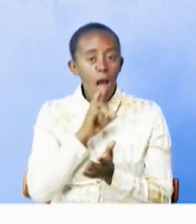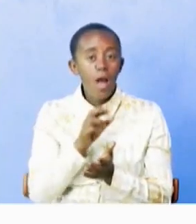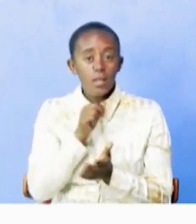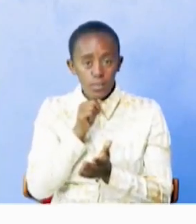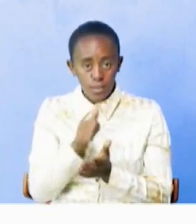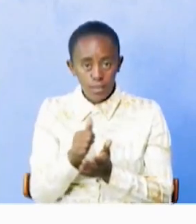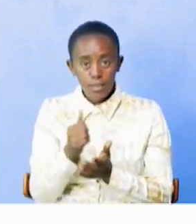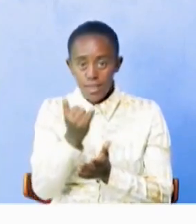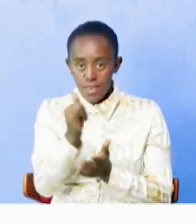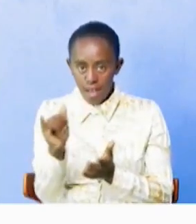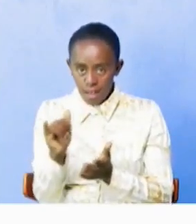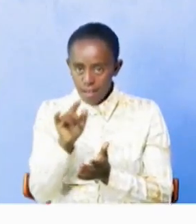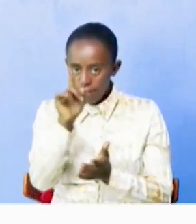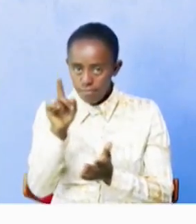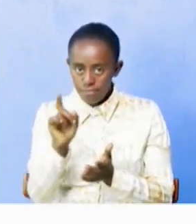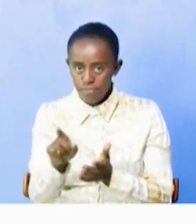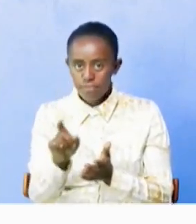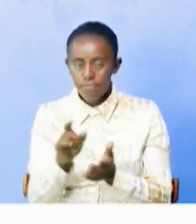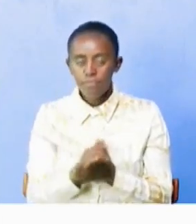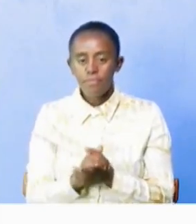Aren't they?